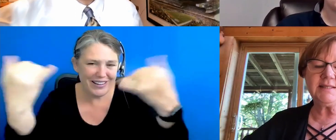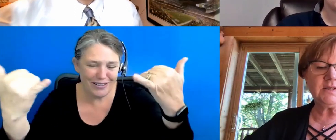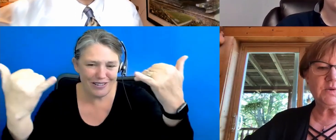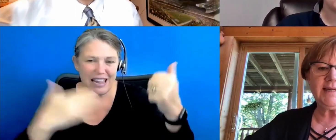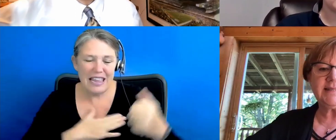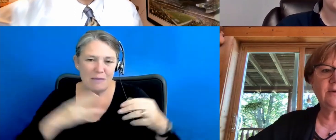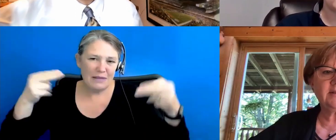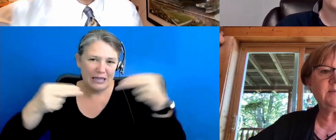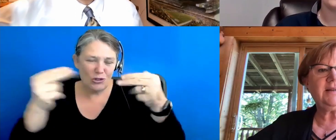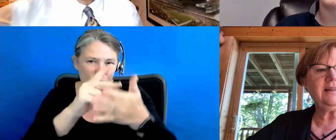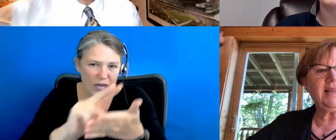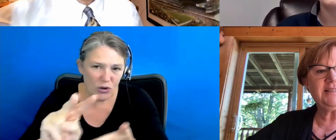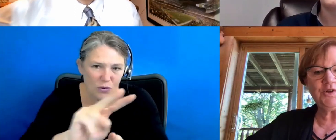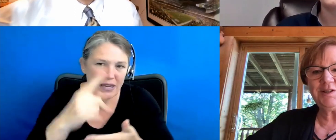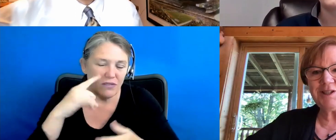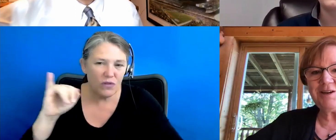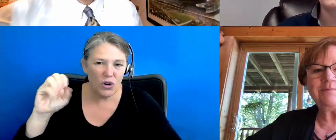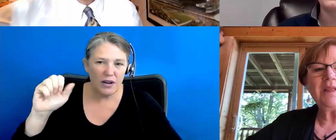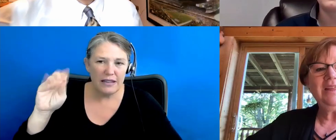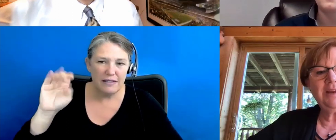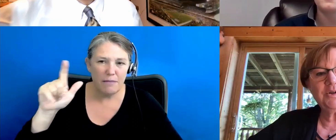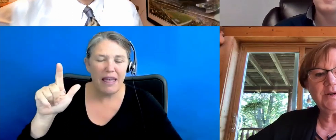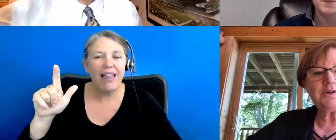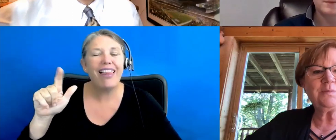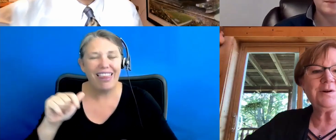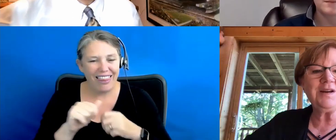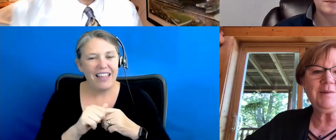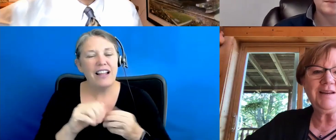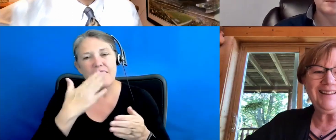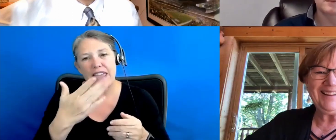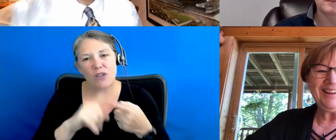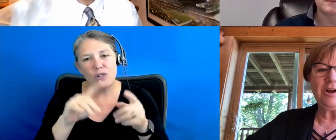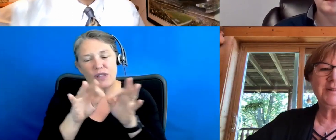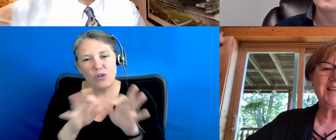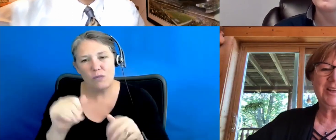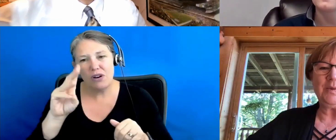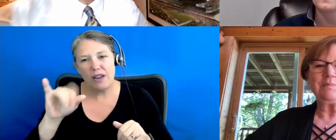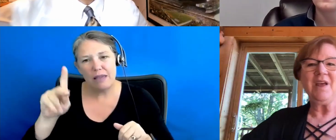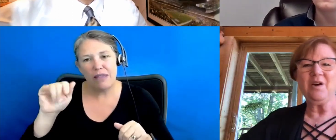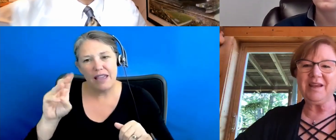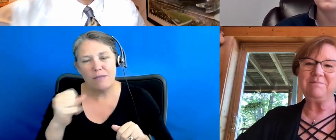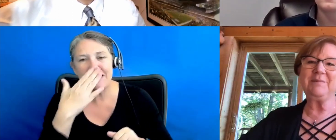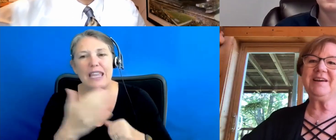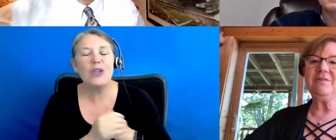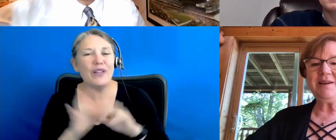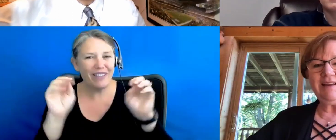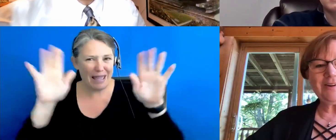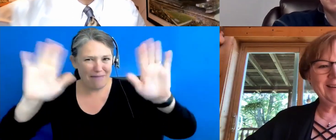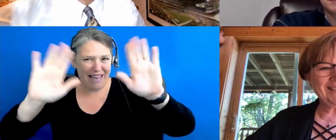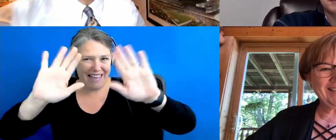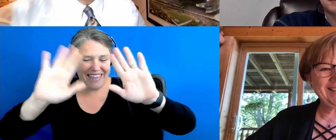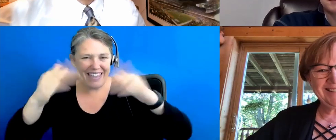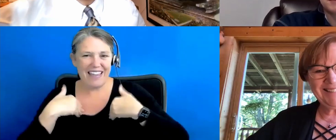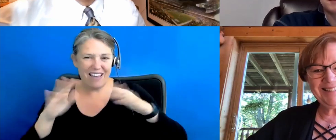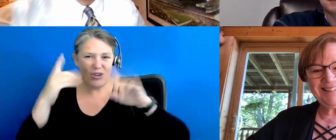join us in 2 weeks for Isabel, as Jordan shared. Thank you to our interpreter, Amy Kalmas. Thank you. Okay. Bye-bye, everybody. Have a